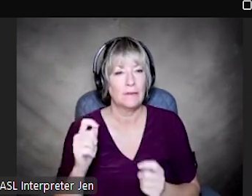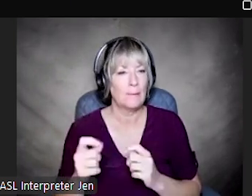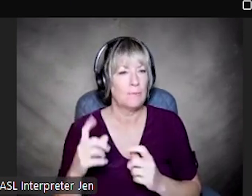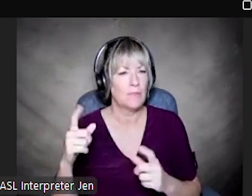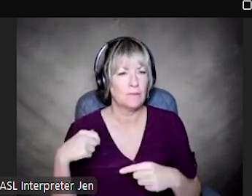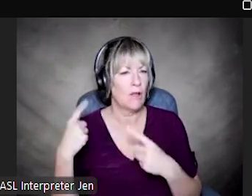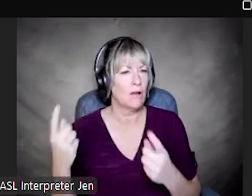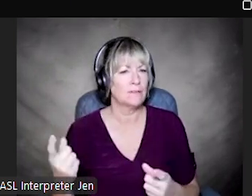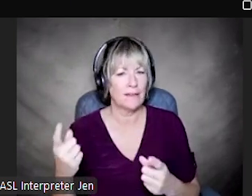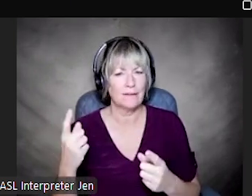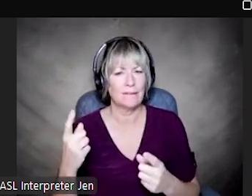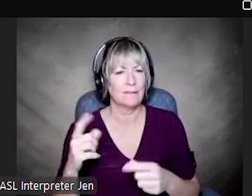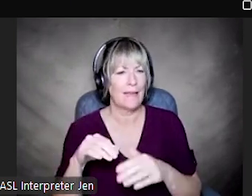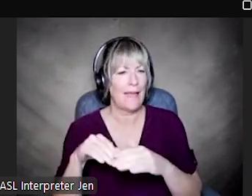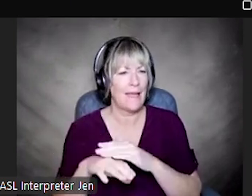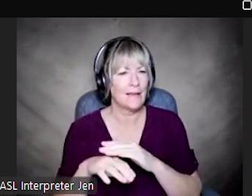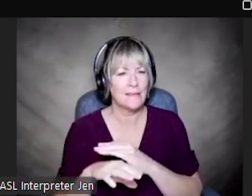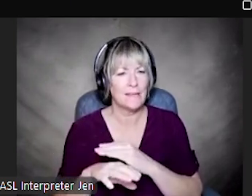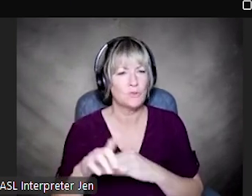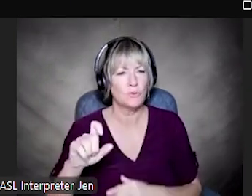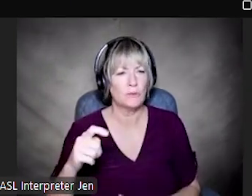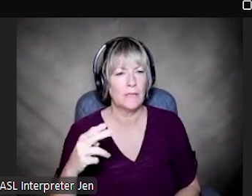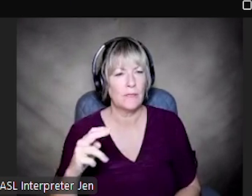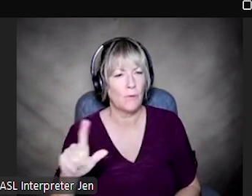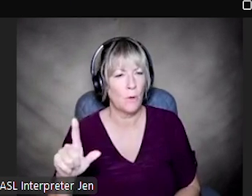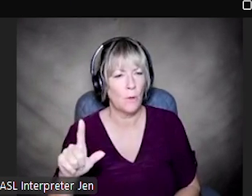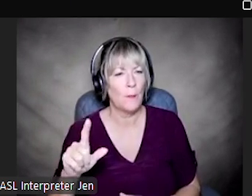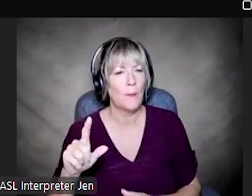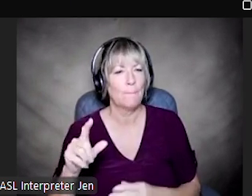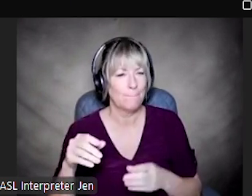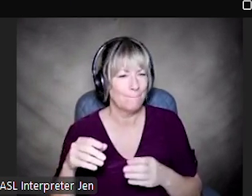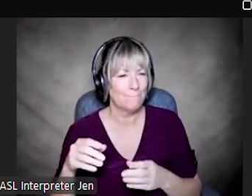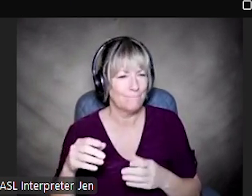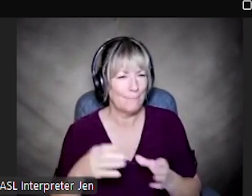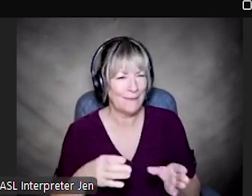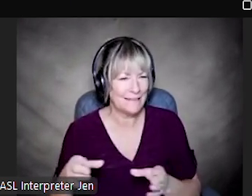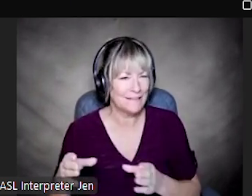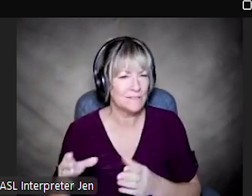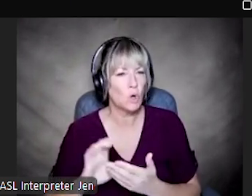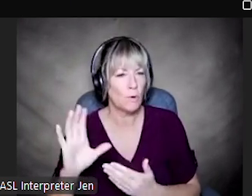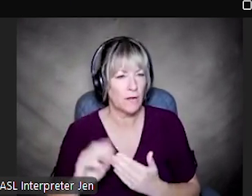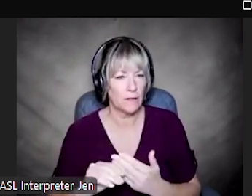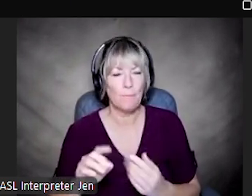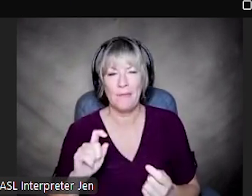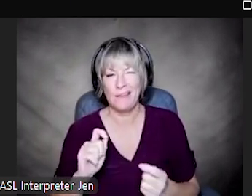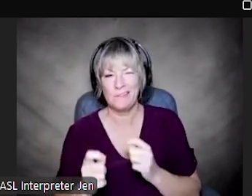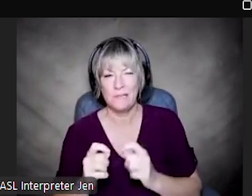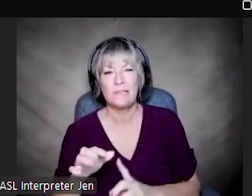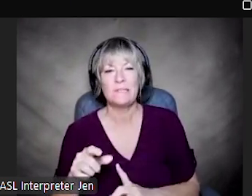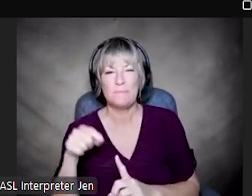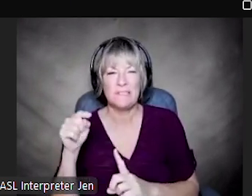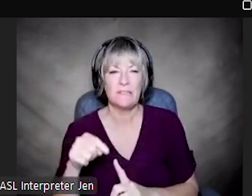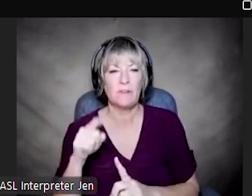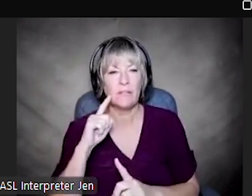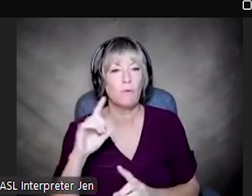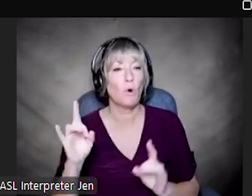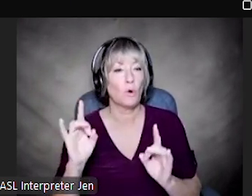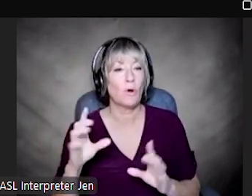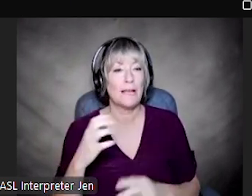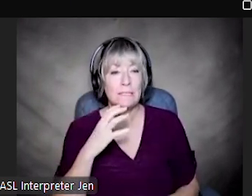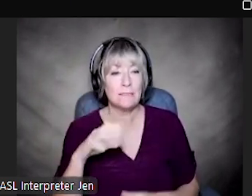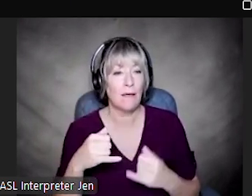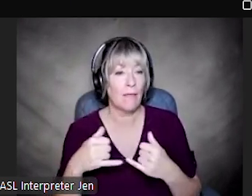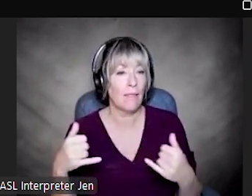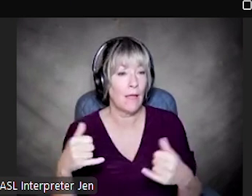on access to lethal means curriculum specifically for crisis hotline workers. So that's just